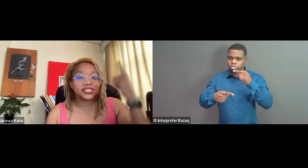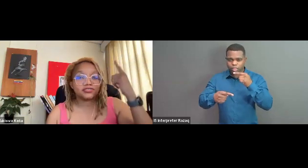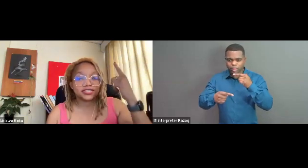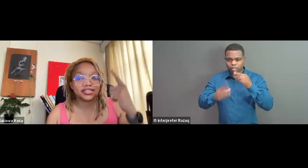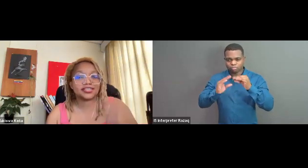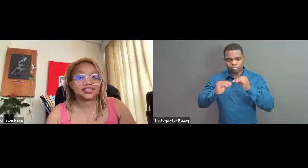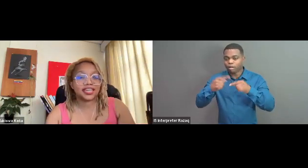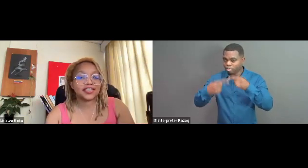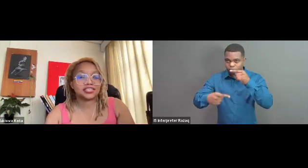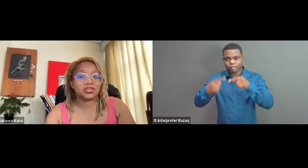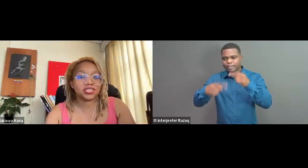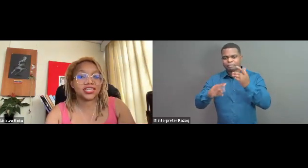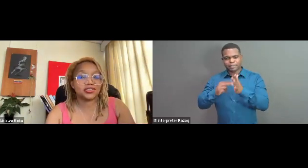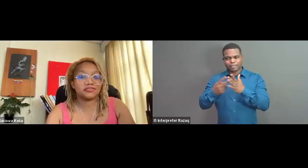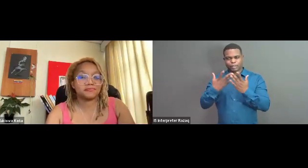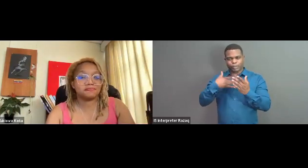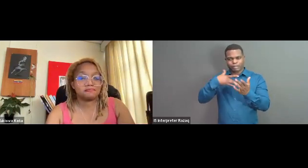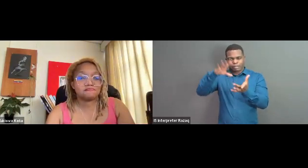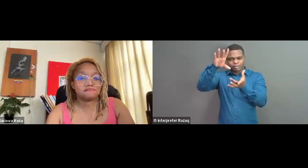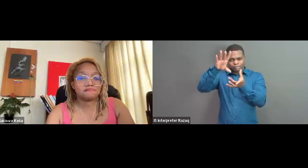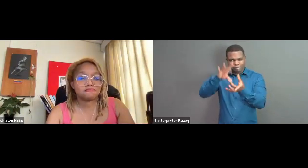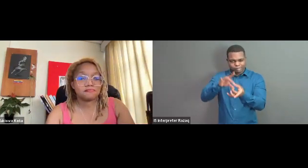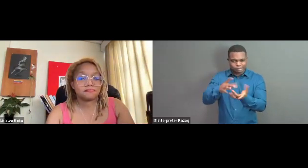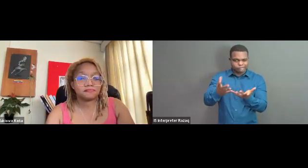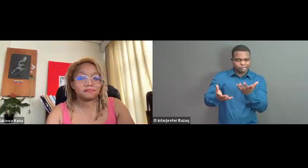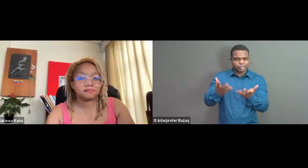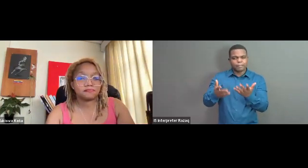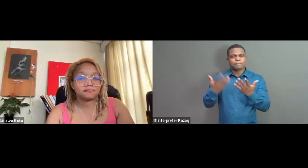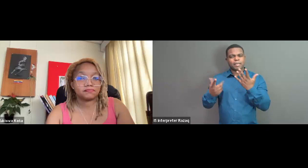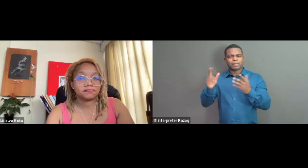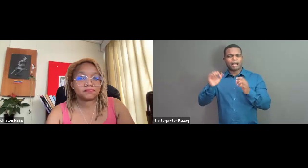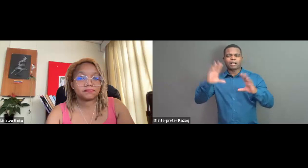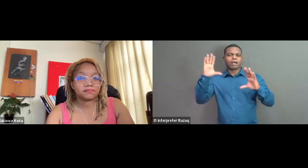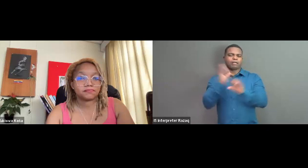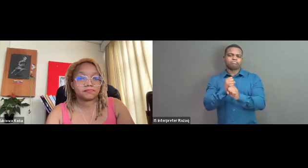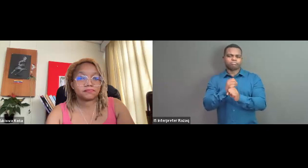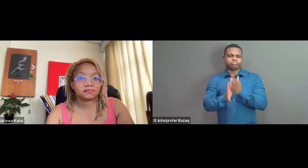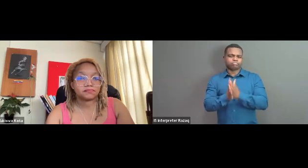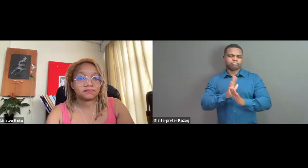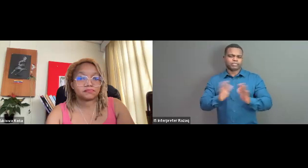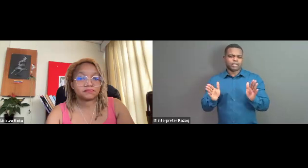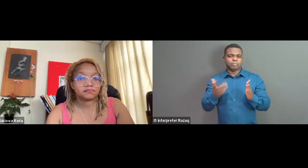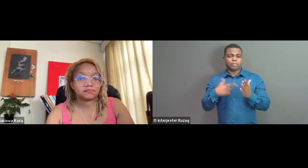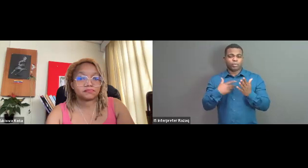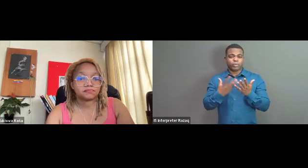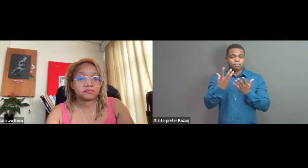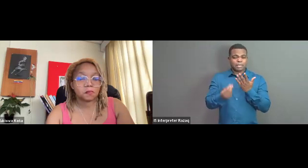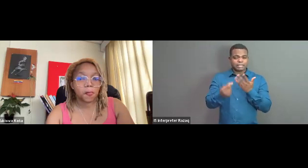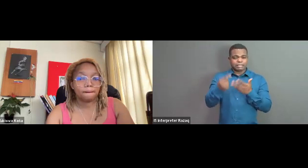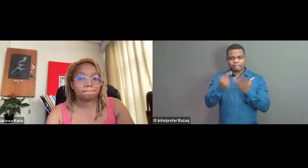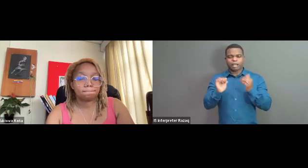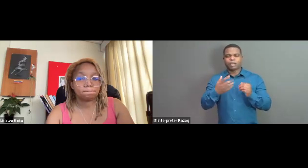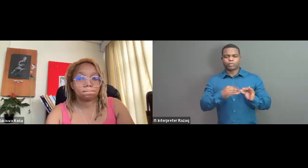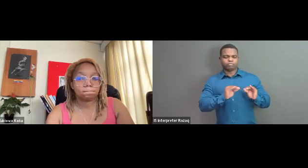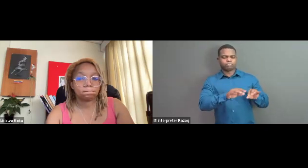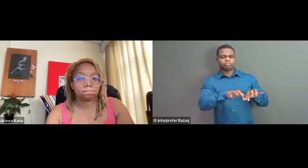All I am right. not saying that we got cut off. Maybe I make it really short. I'm just saying rural co-working, we see it as a